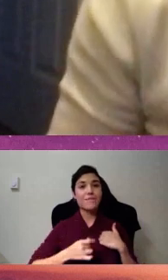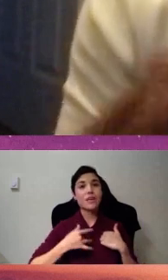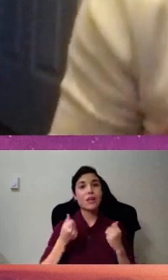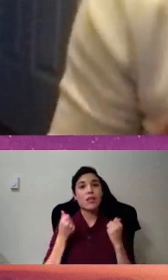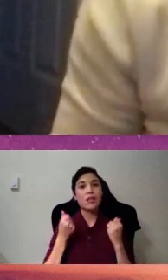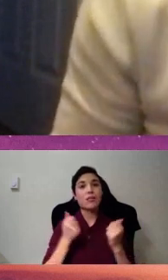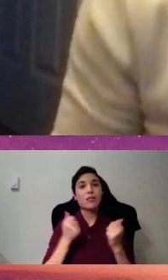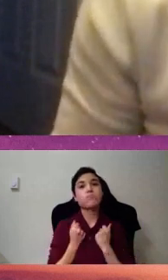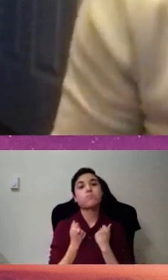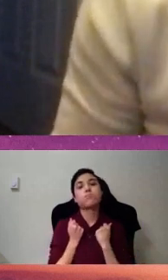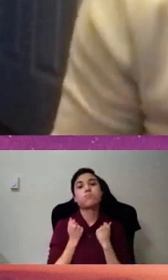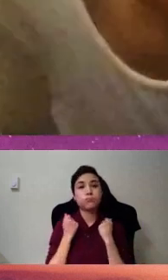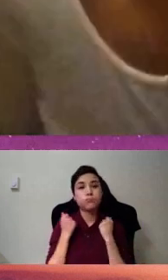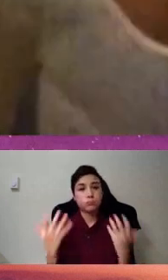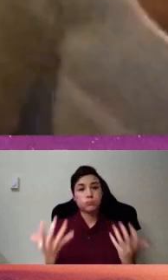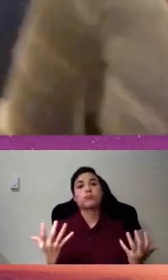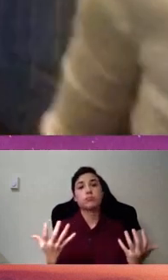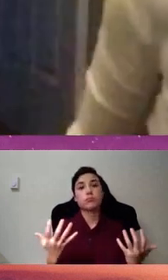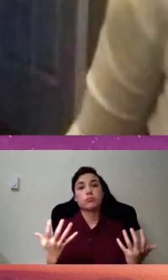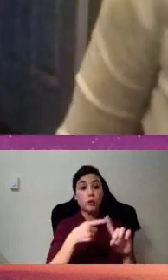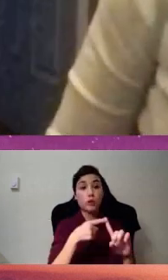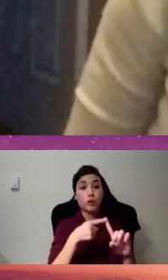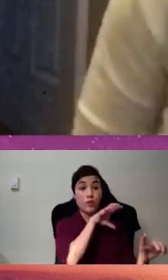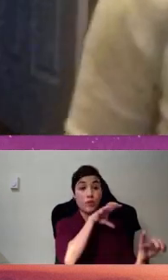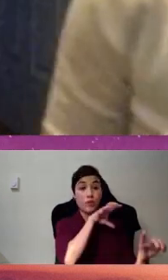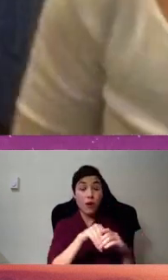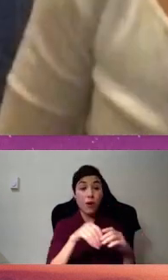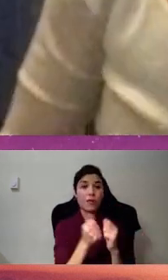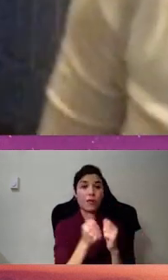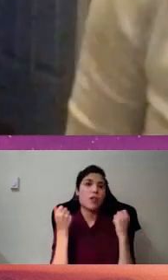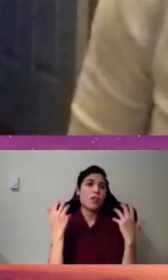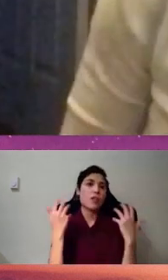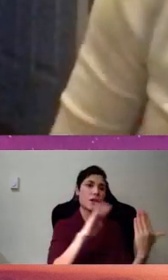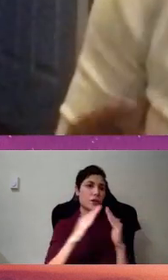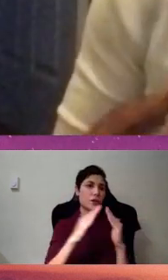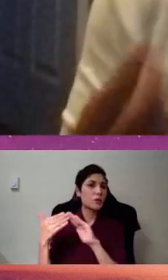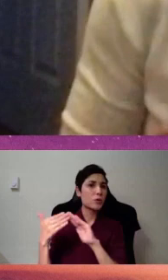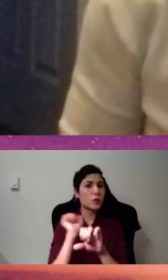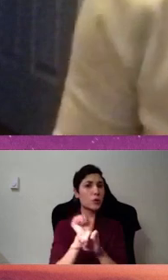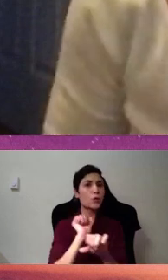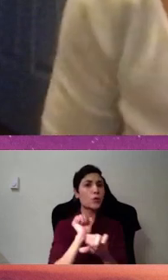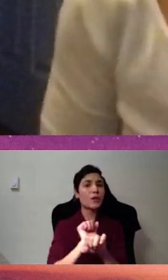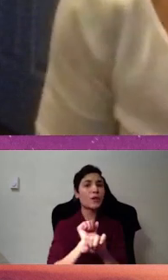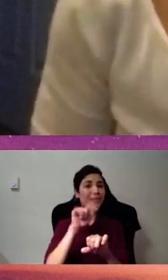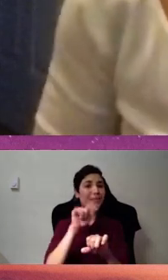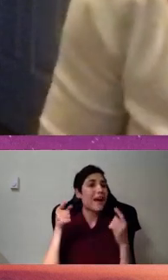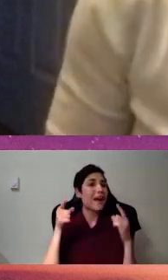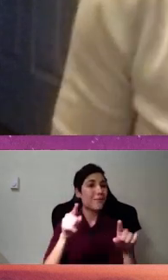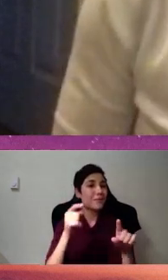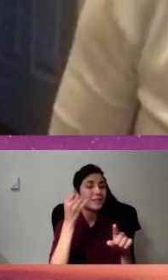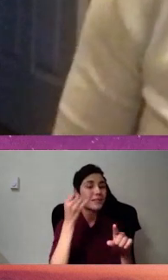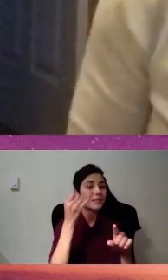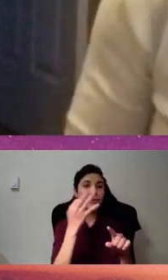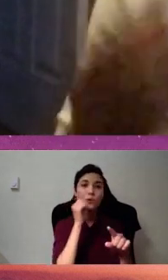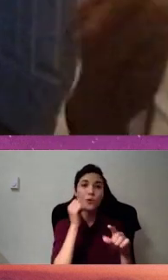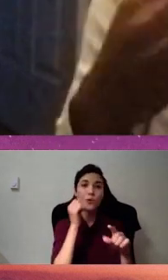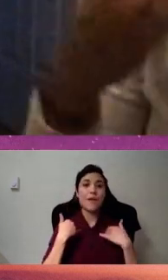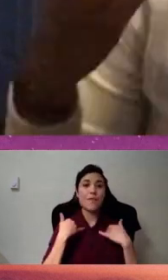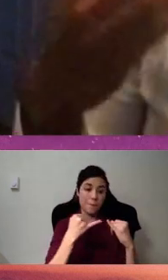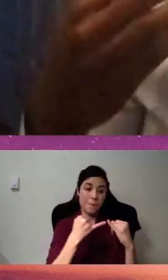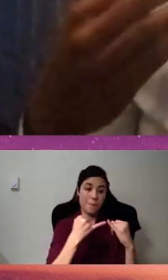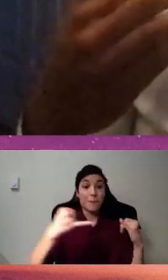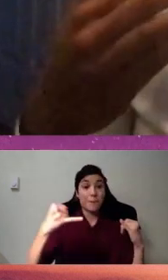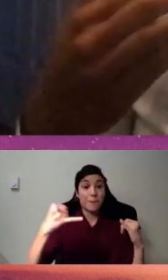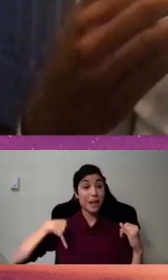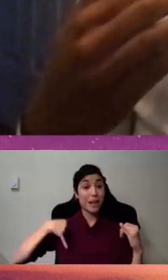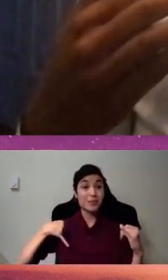like the inevitable, like it's just going to happen one day if you don't have like set boundaries in place. And I think that's like kind of what I've been hearing from a lot of y'all today,